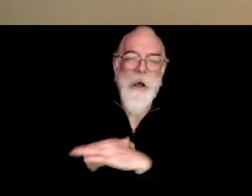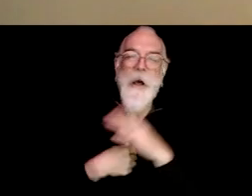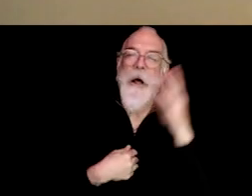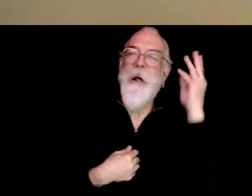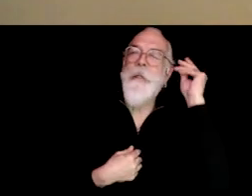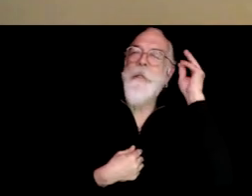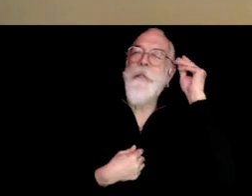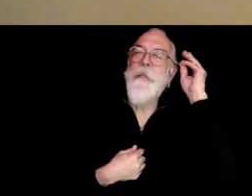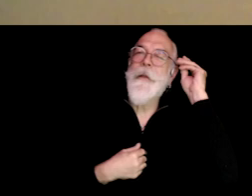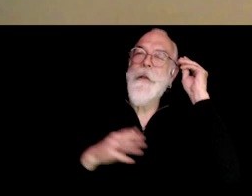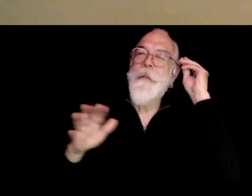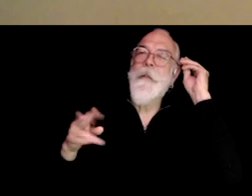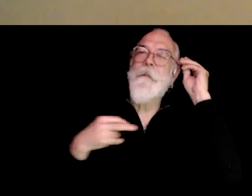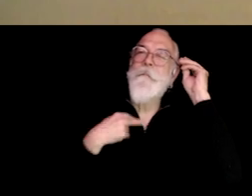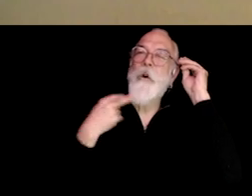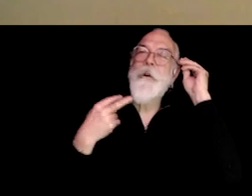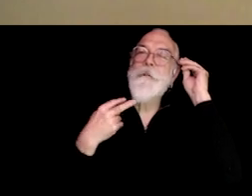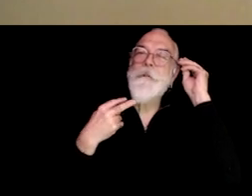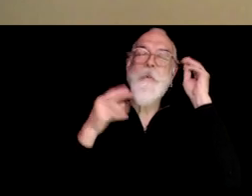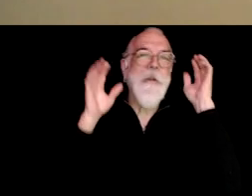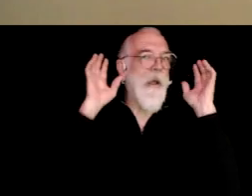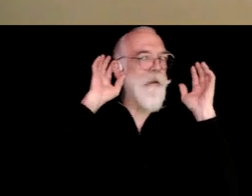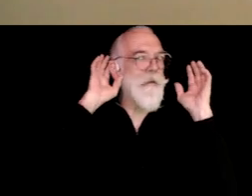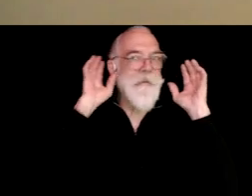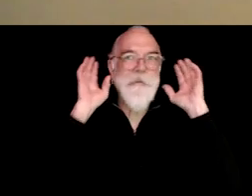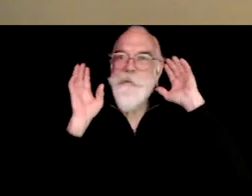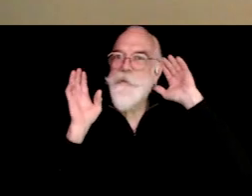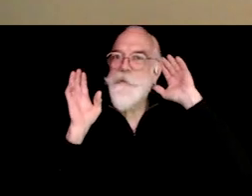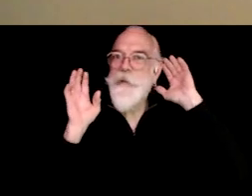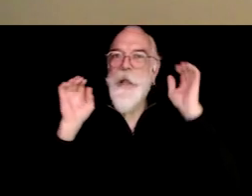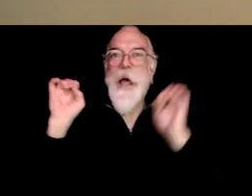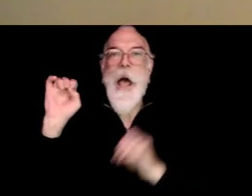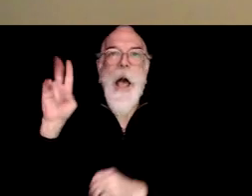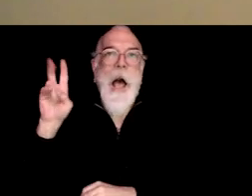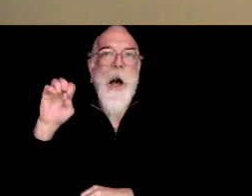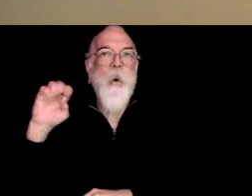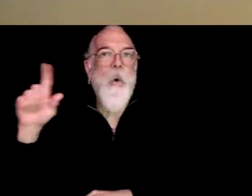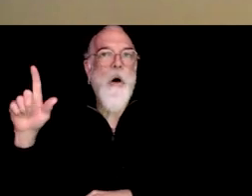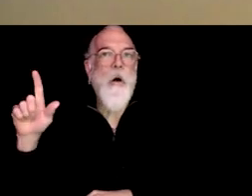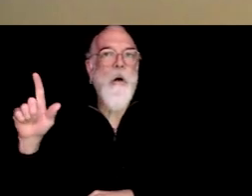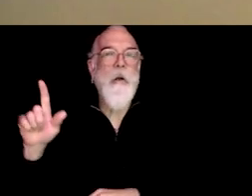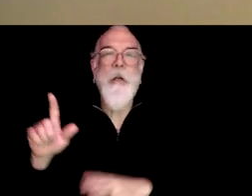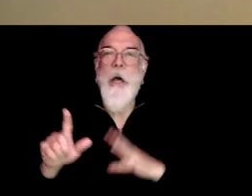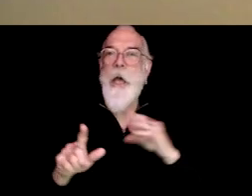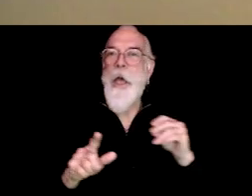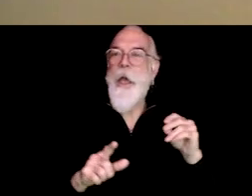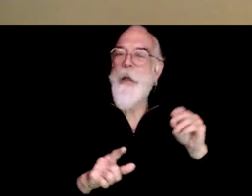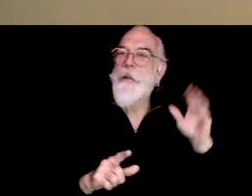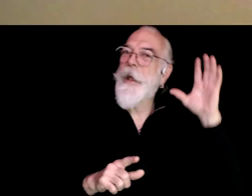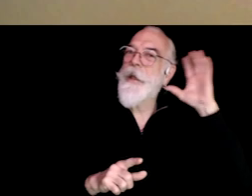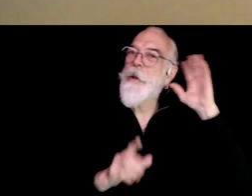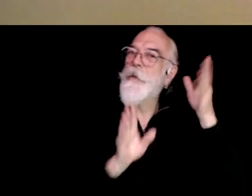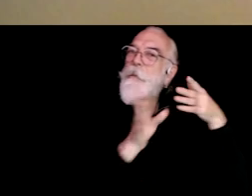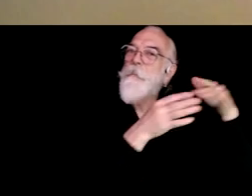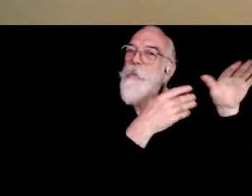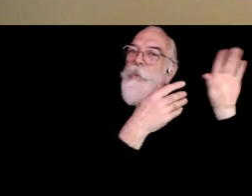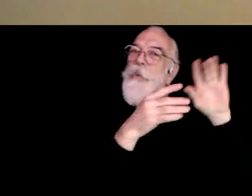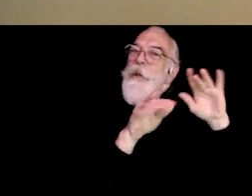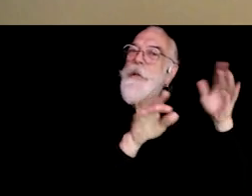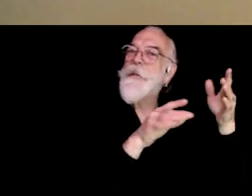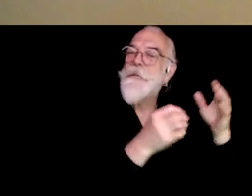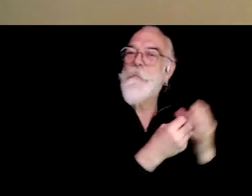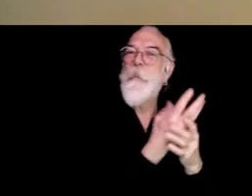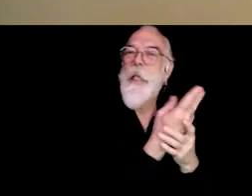outside listening to the porwill and horned owl, and when I hear plants move in the